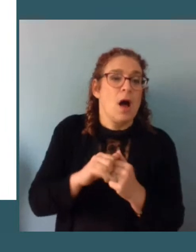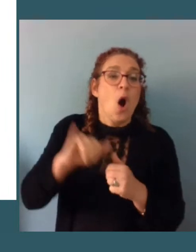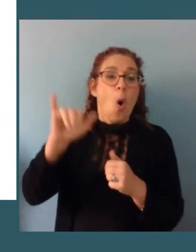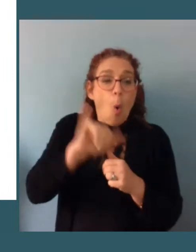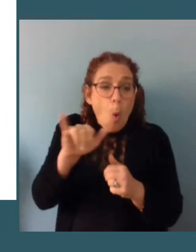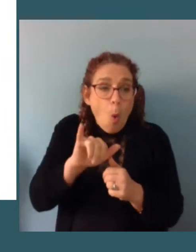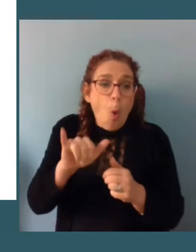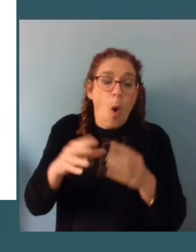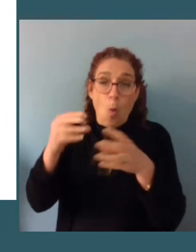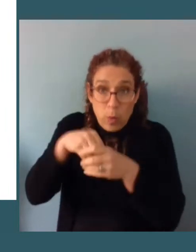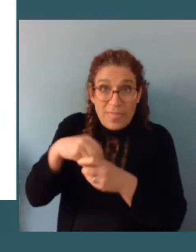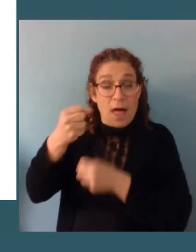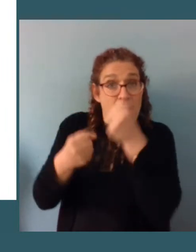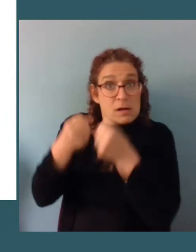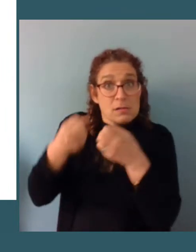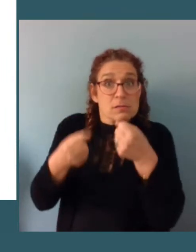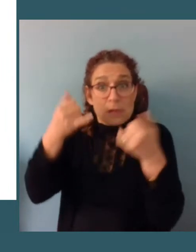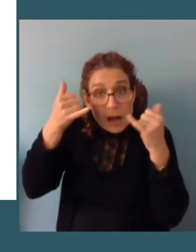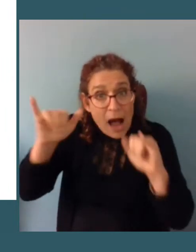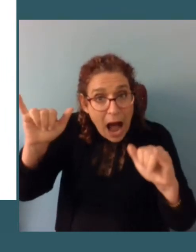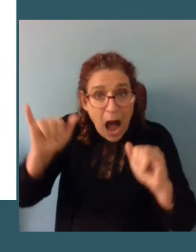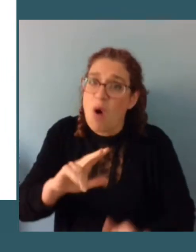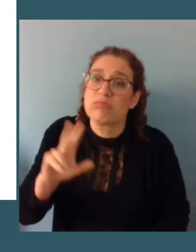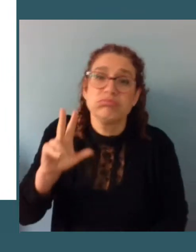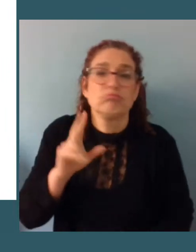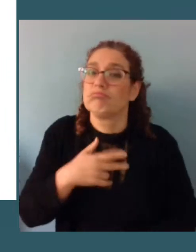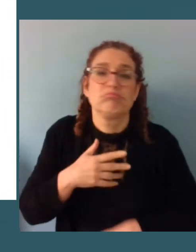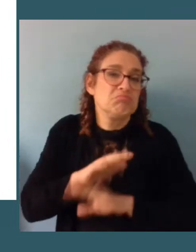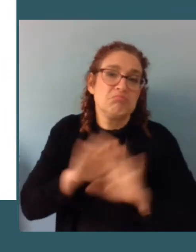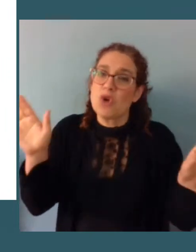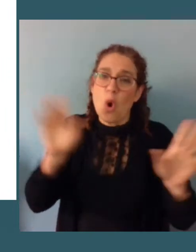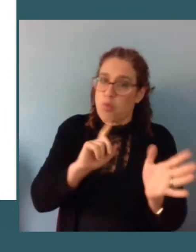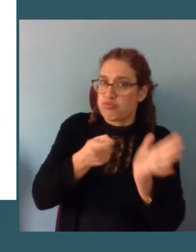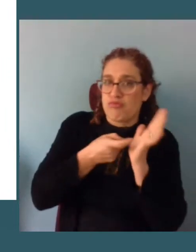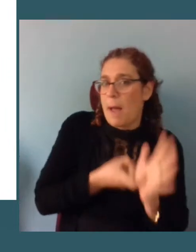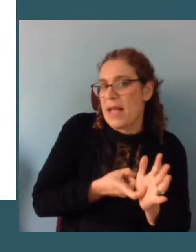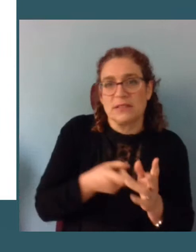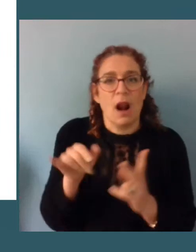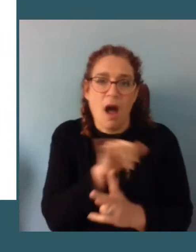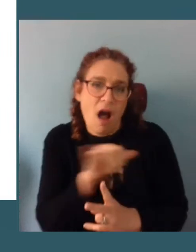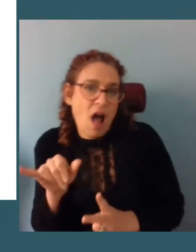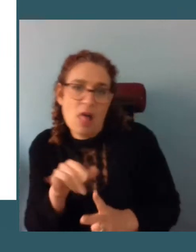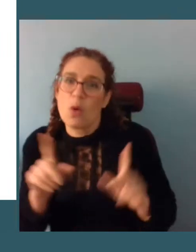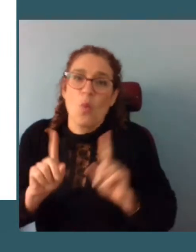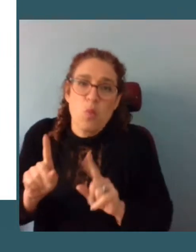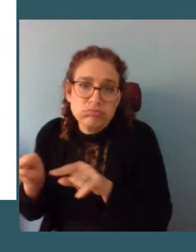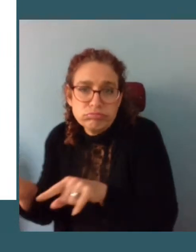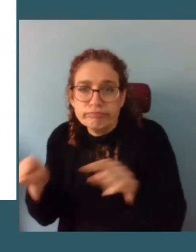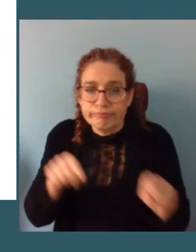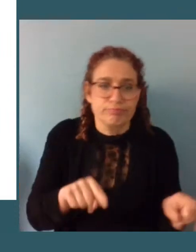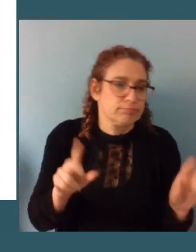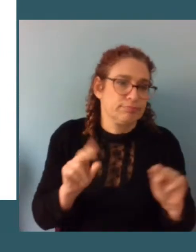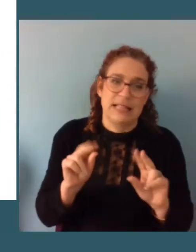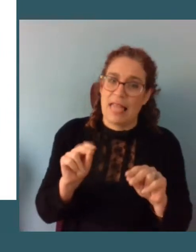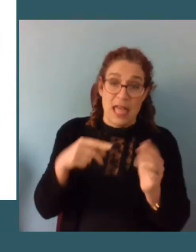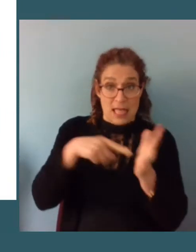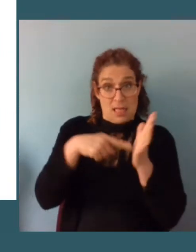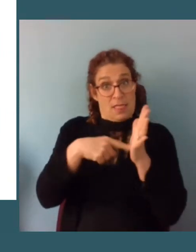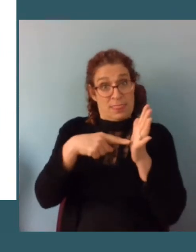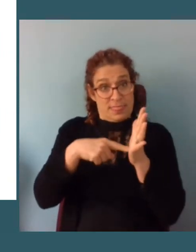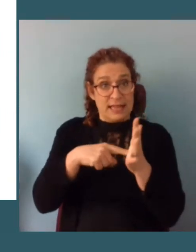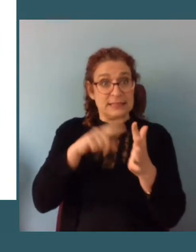although you might hear about many of these things within the